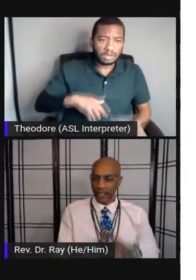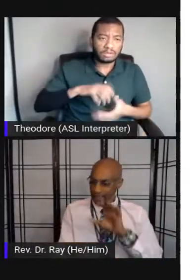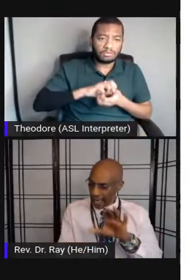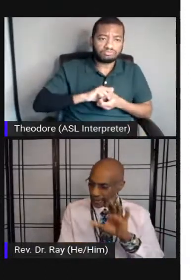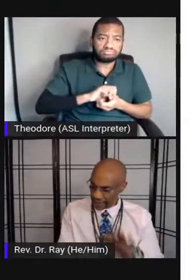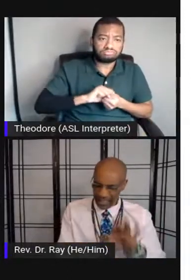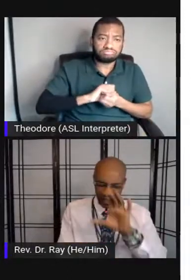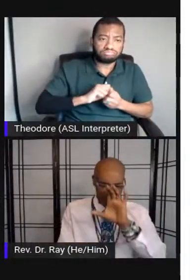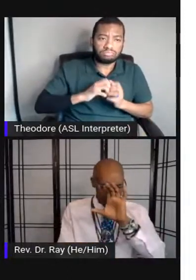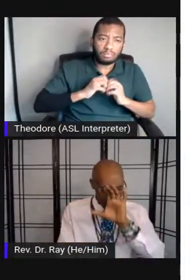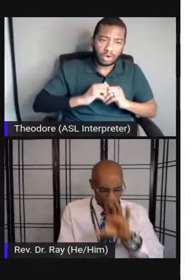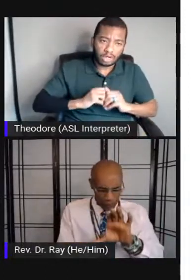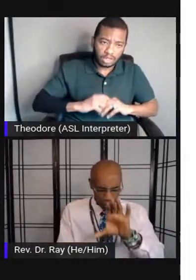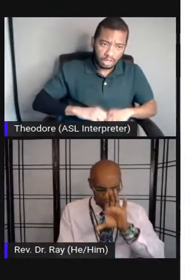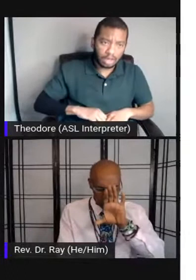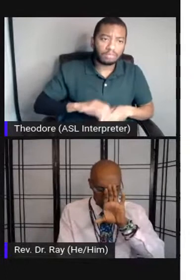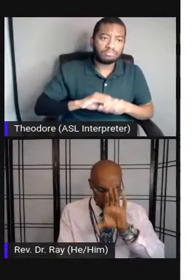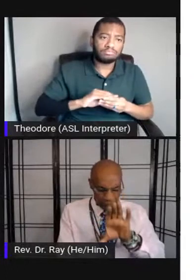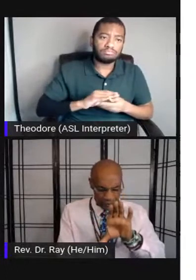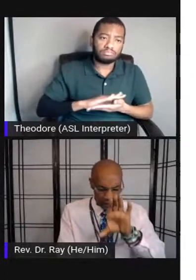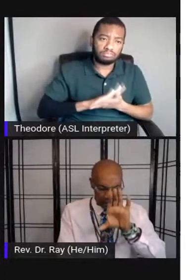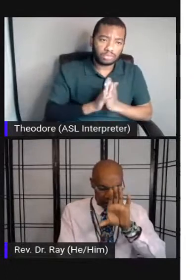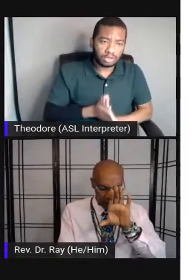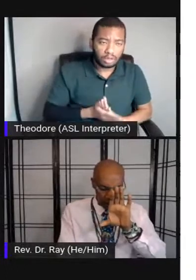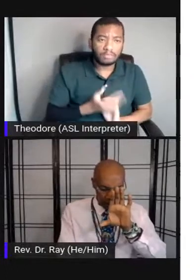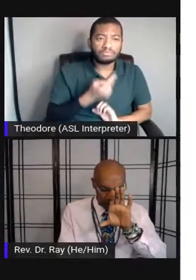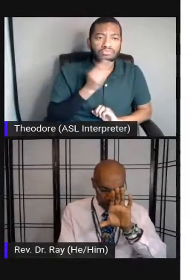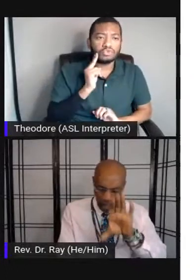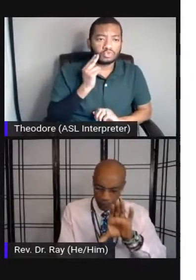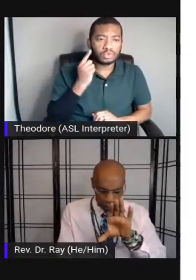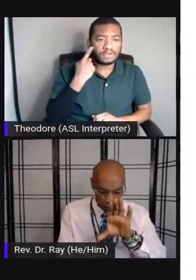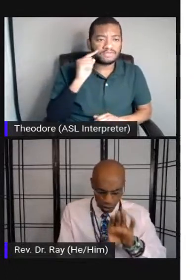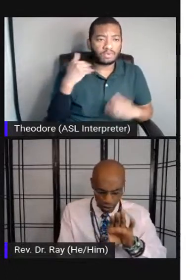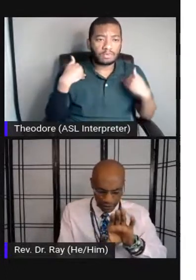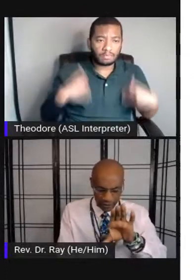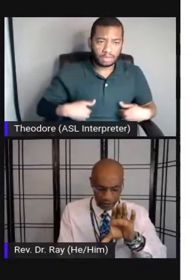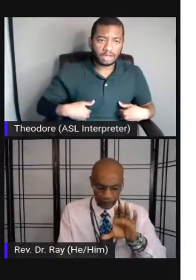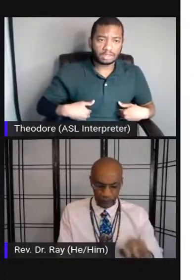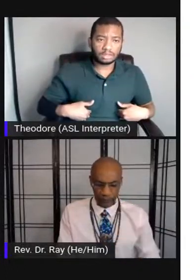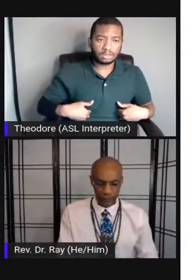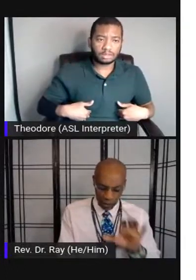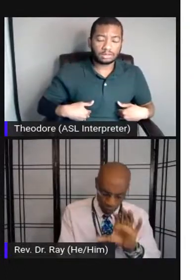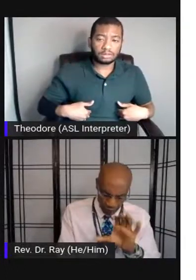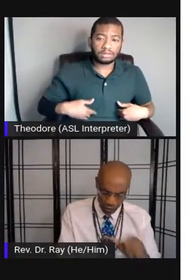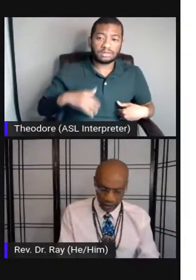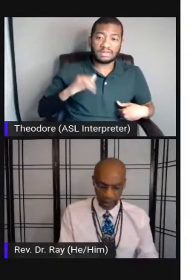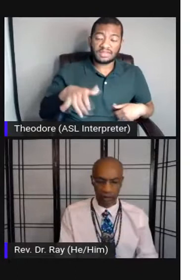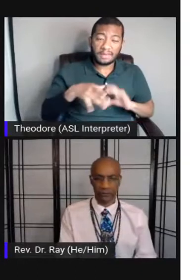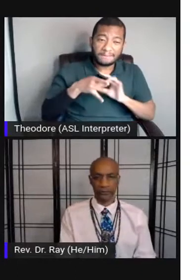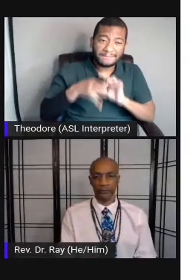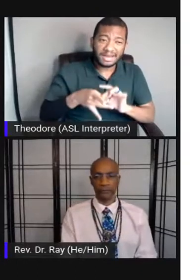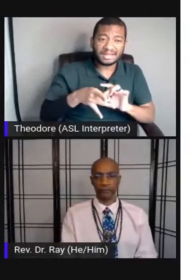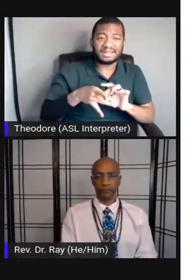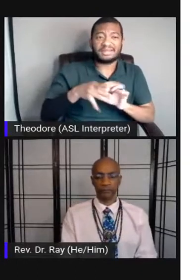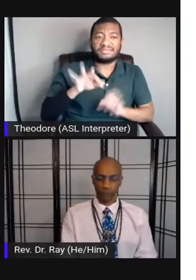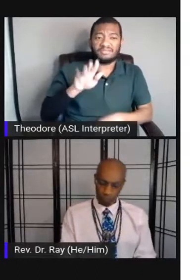force that is absolute confident, absolute trust, the universe itself.